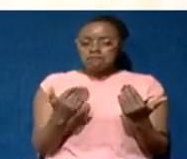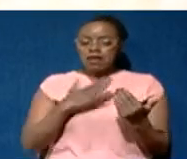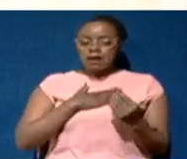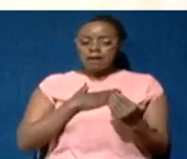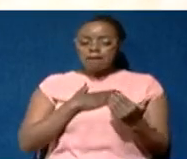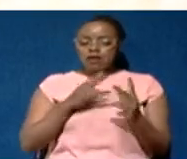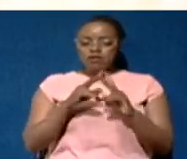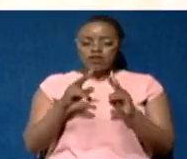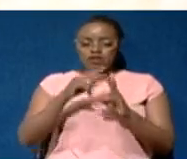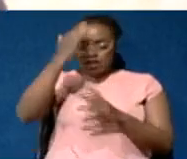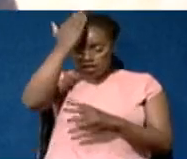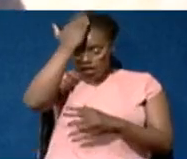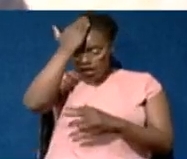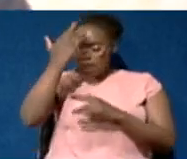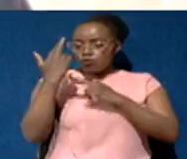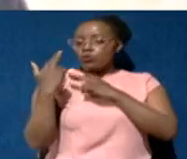my very humble duty